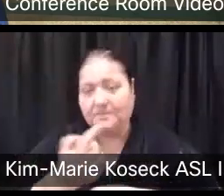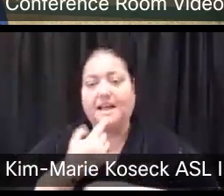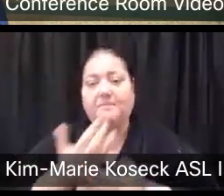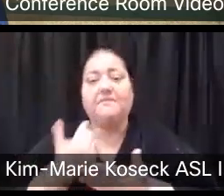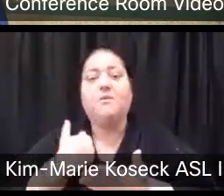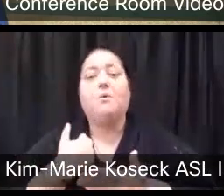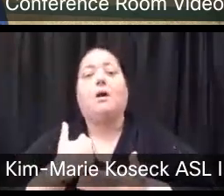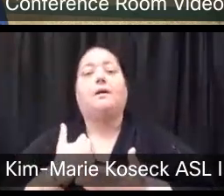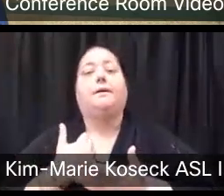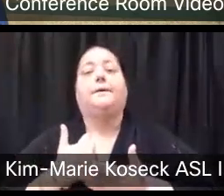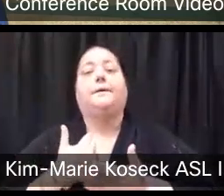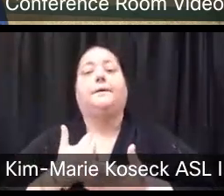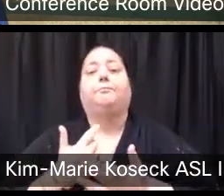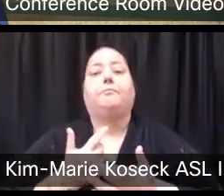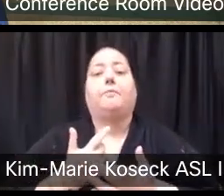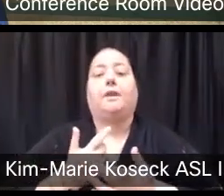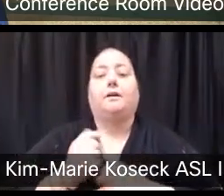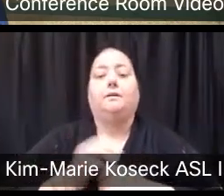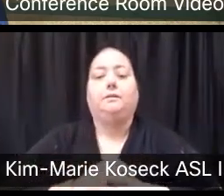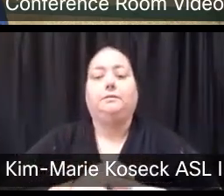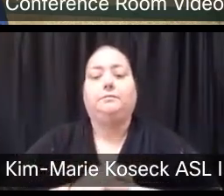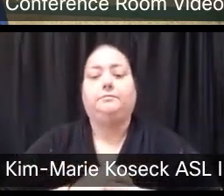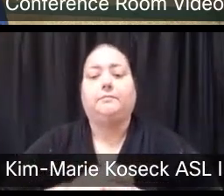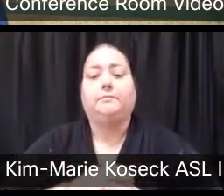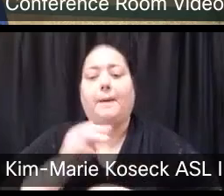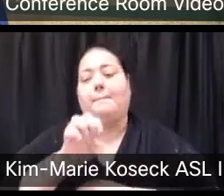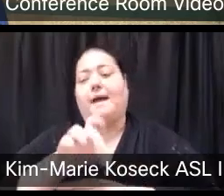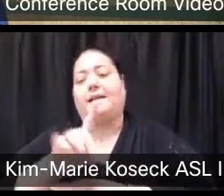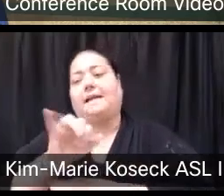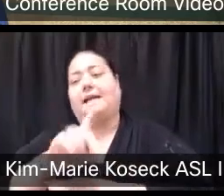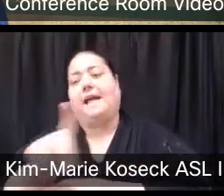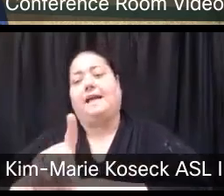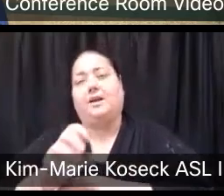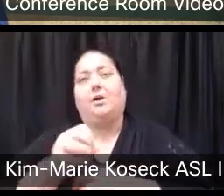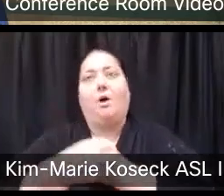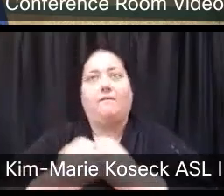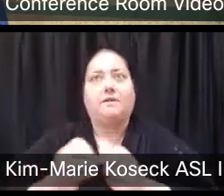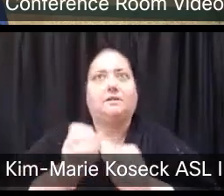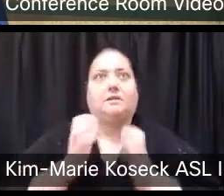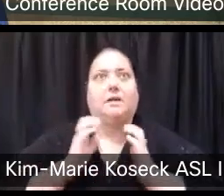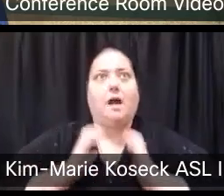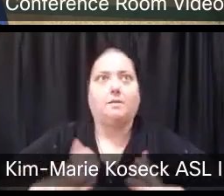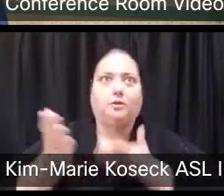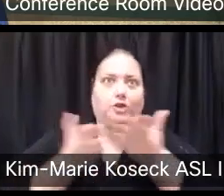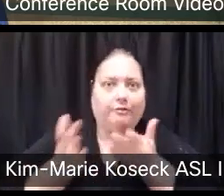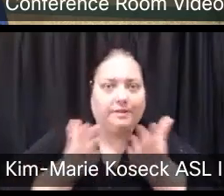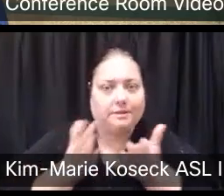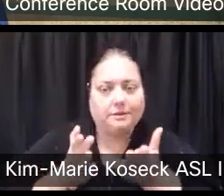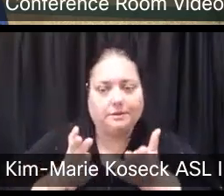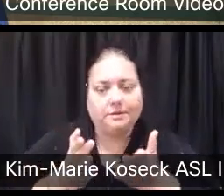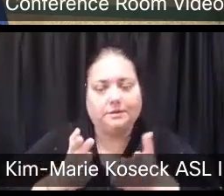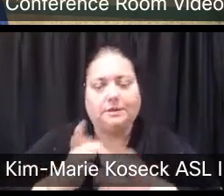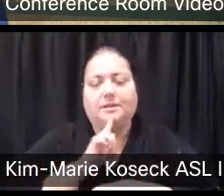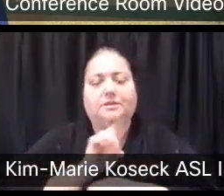know, because of cuts to Medicaid and Medicaid offices and customer service, it